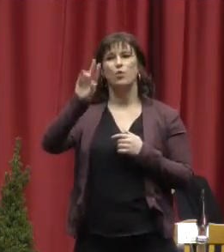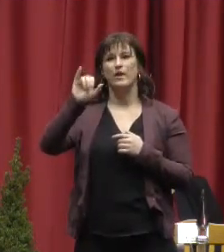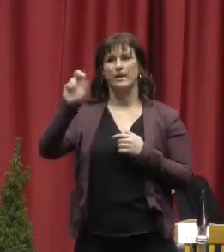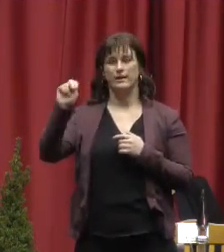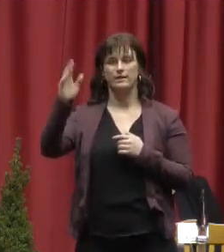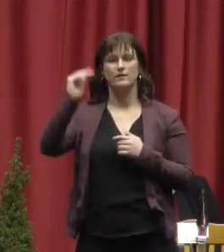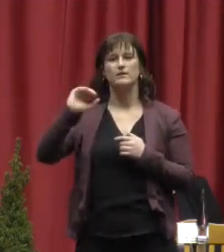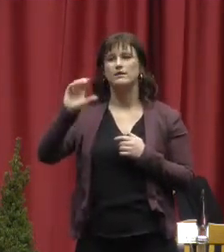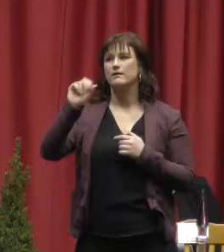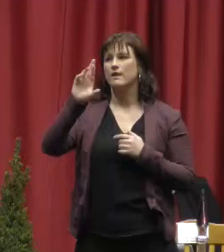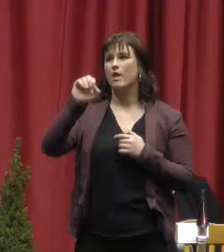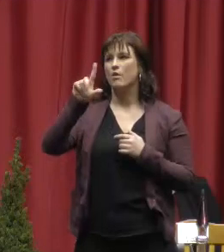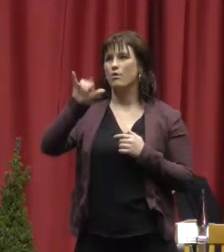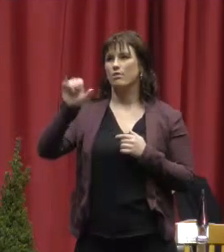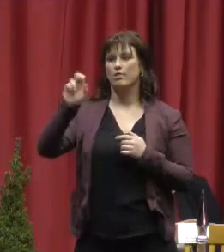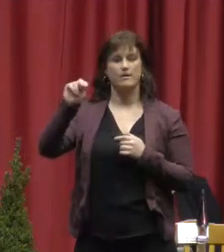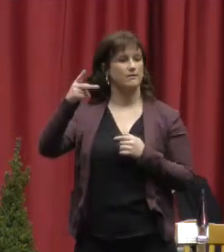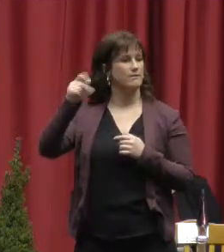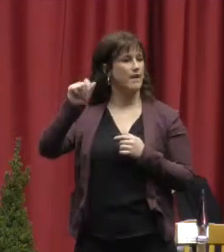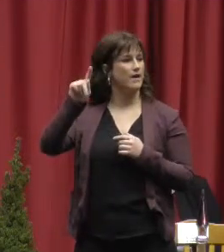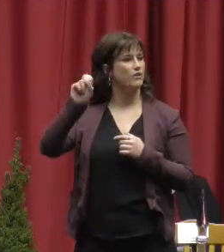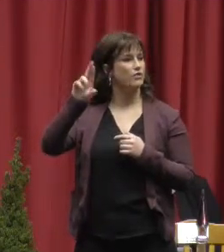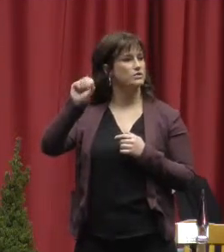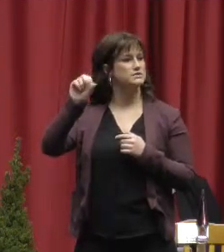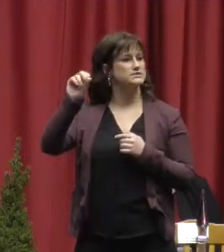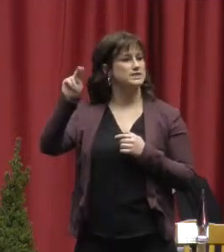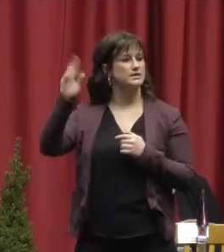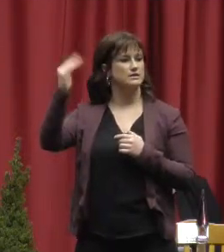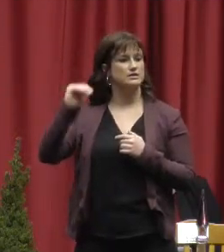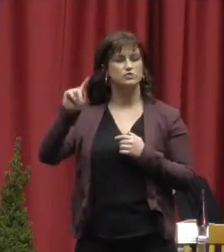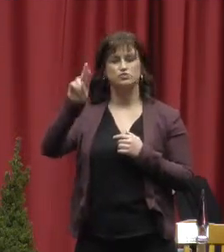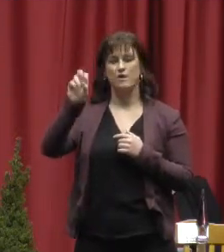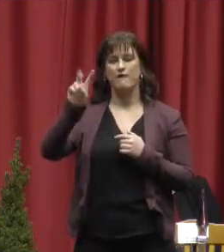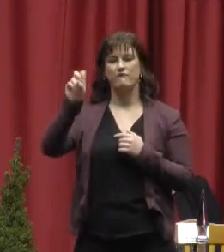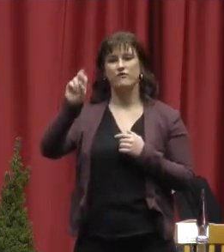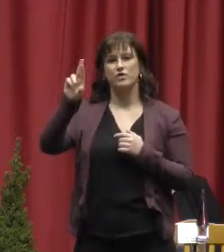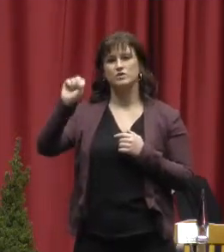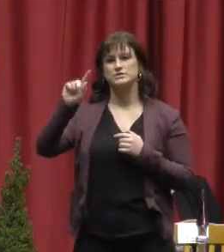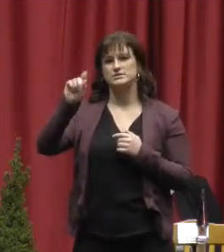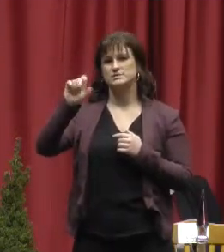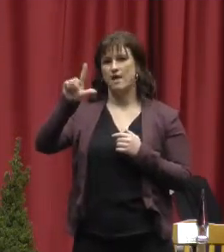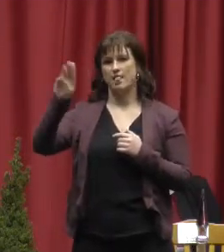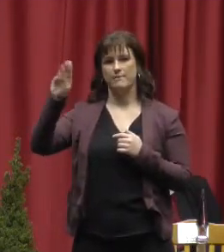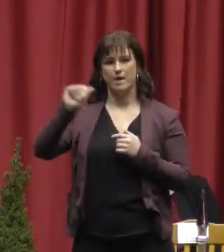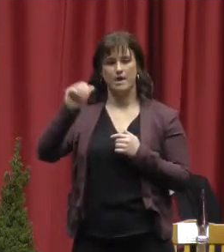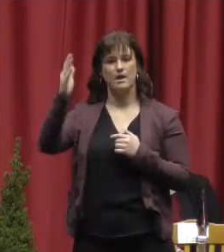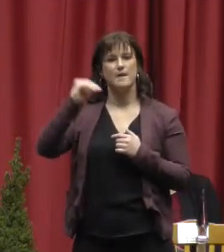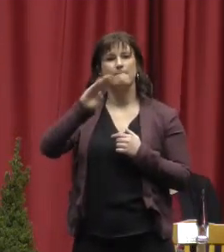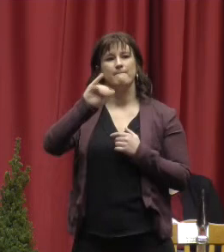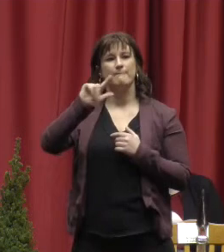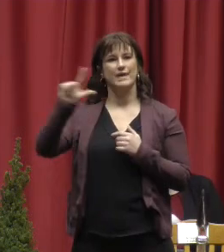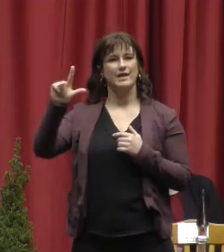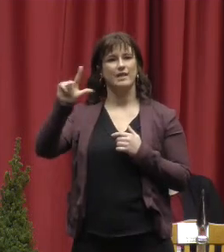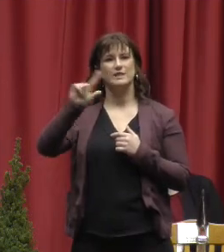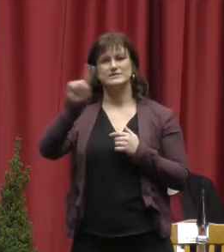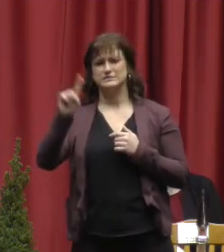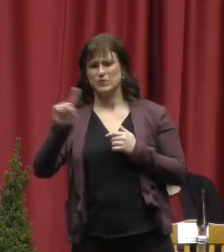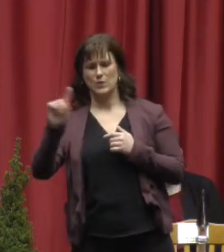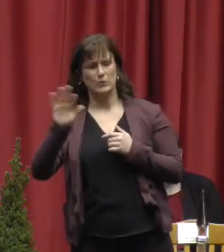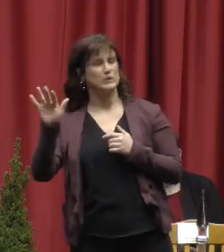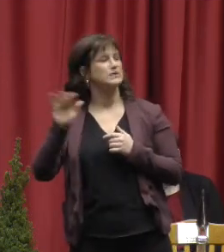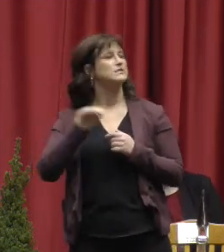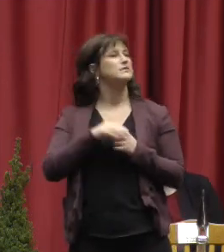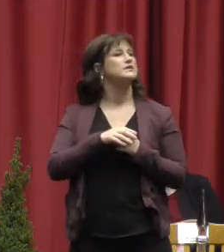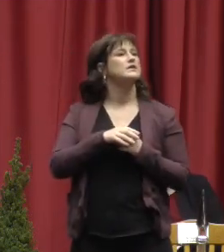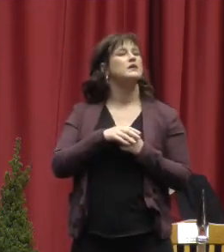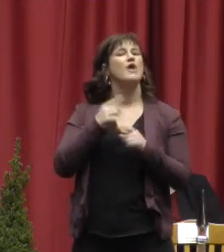Karen Patterson, Trevor Spelma, and Bill Zaroletta. And from